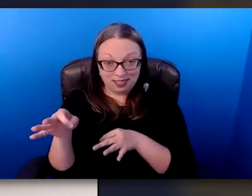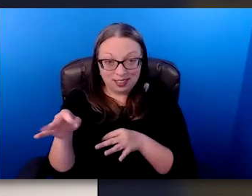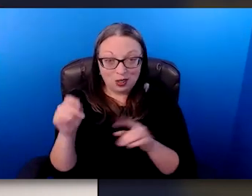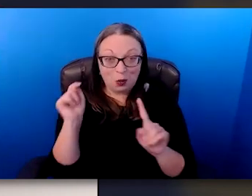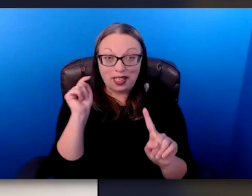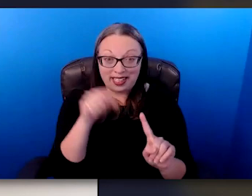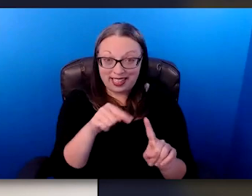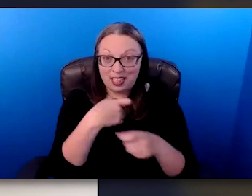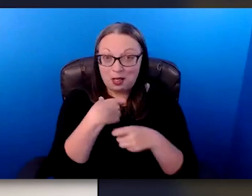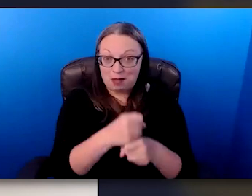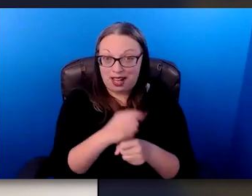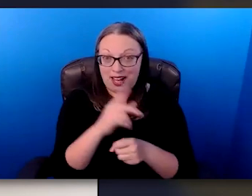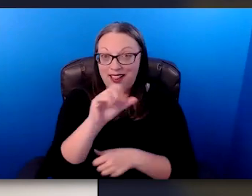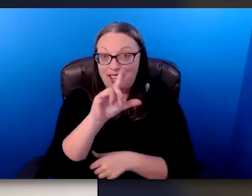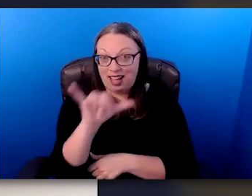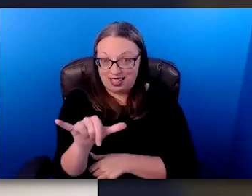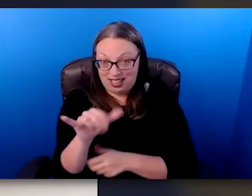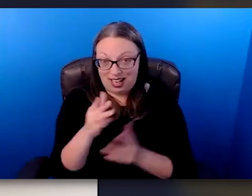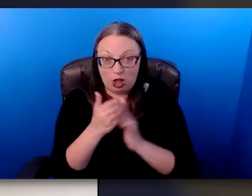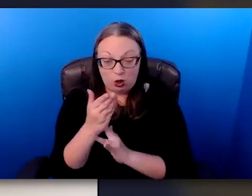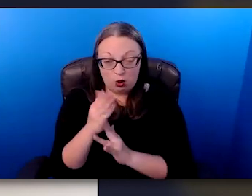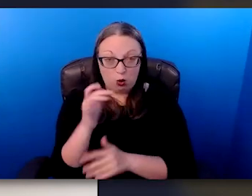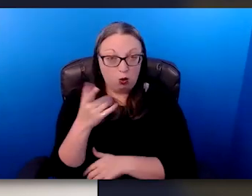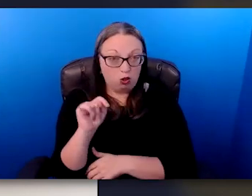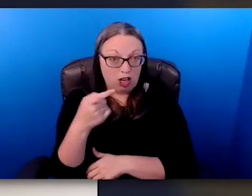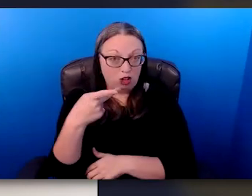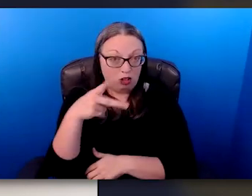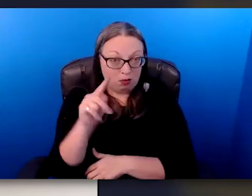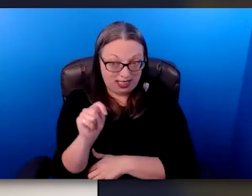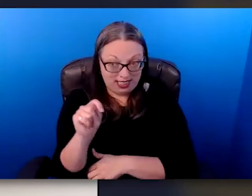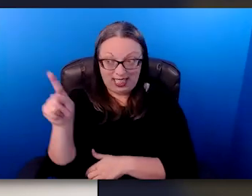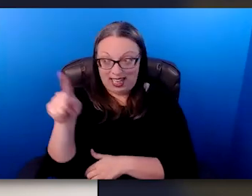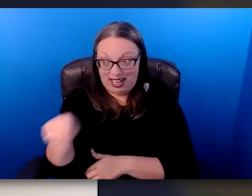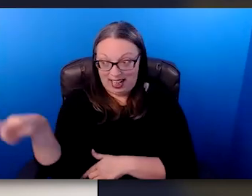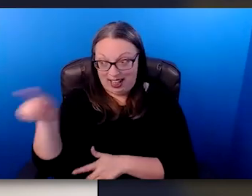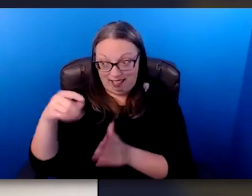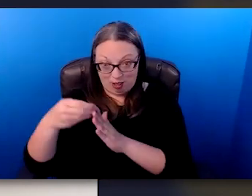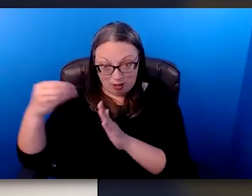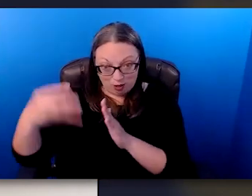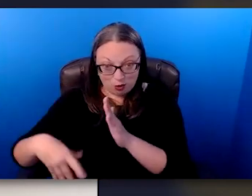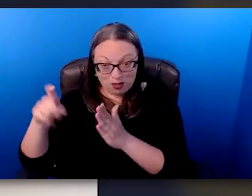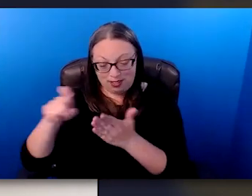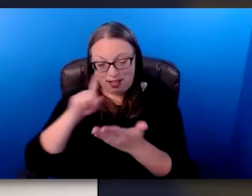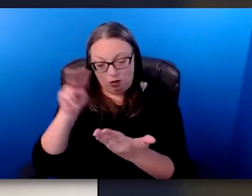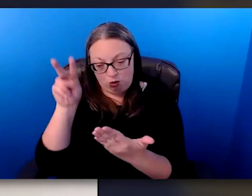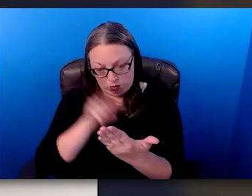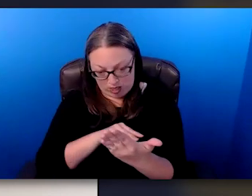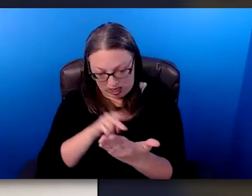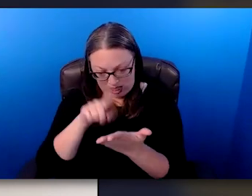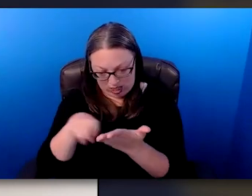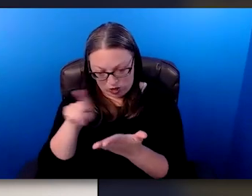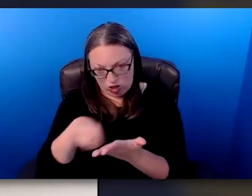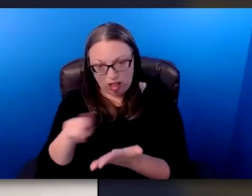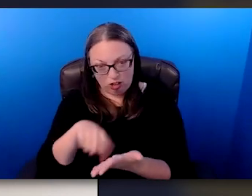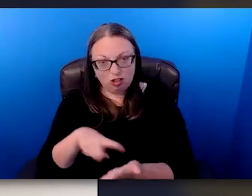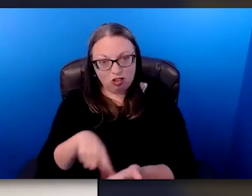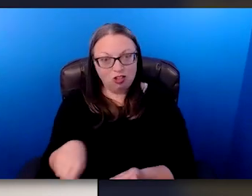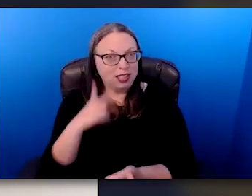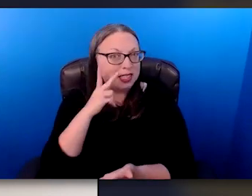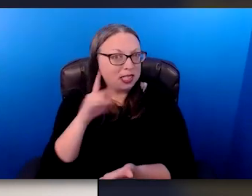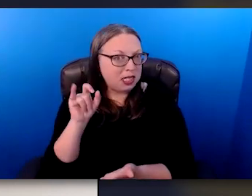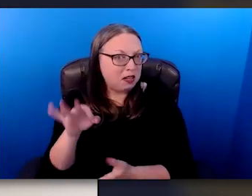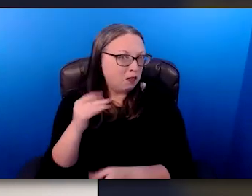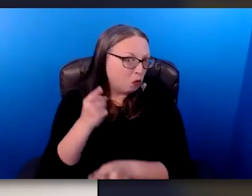generated essays, you know, through ChatGPT, and he has them fact check and them, you know, read through and carefully kind of unpack the essay.